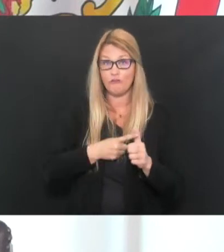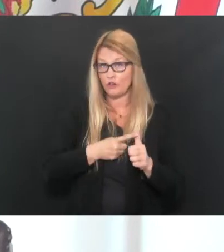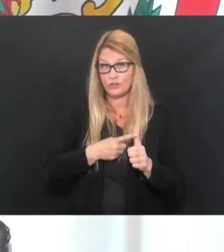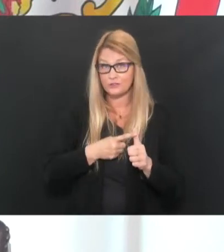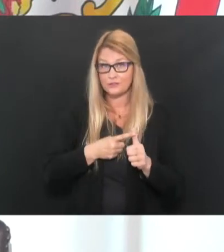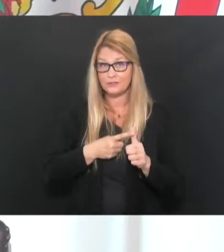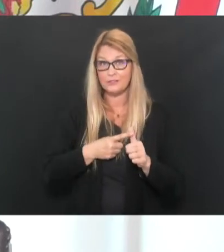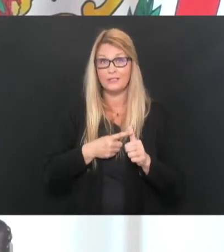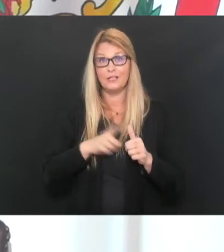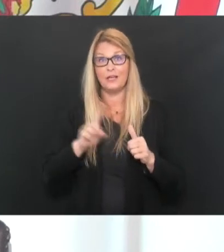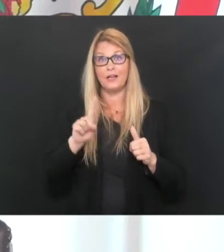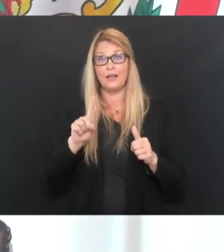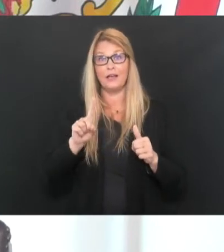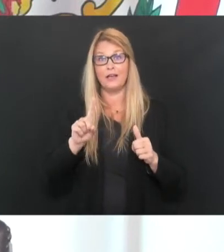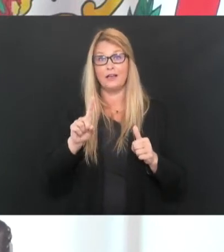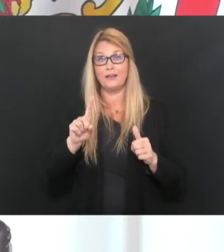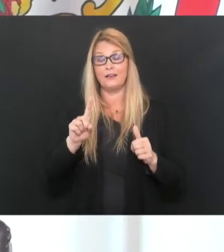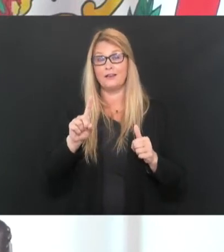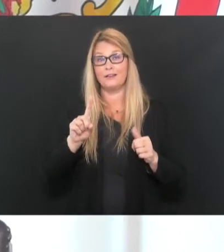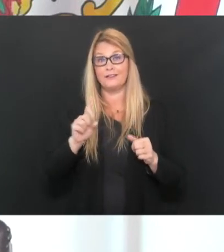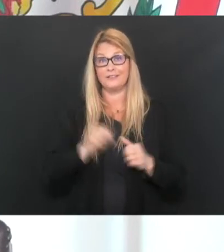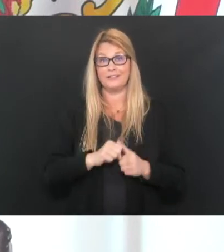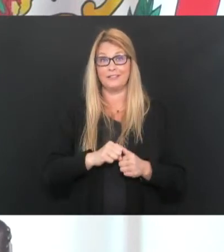of all, a